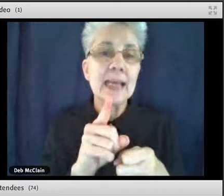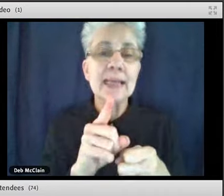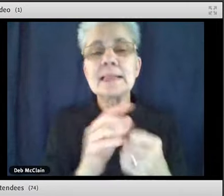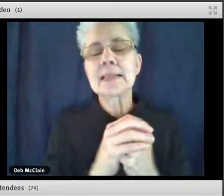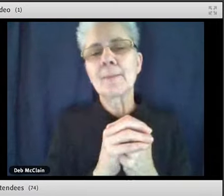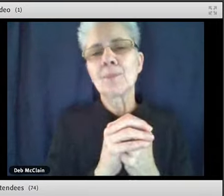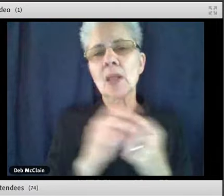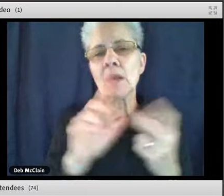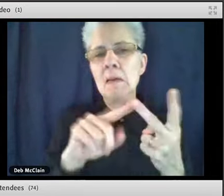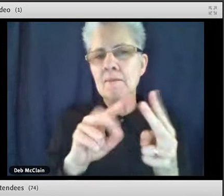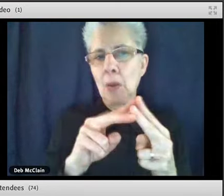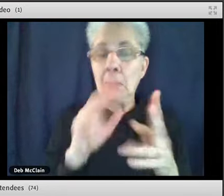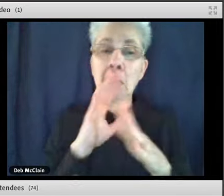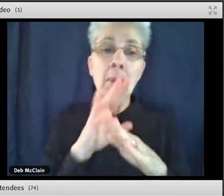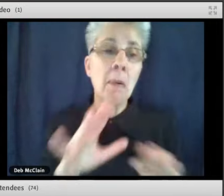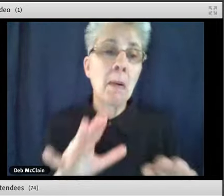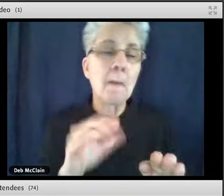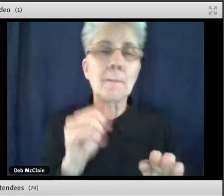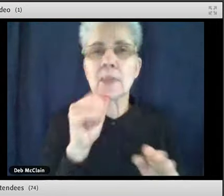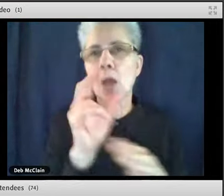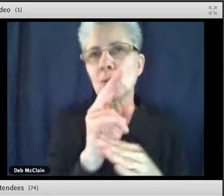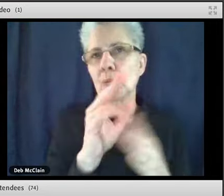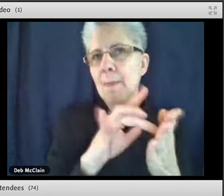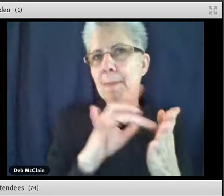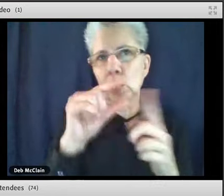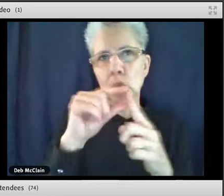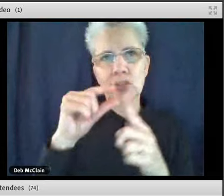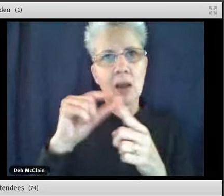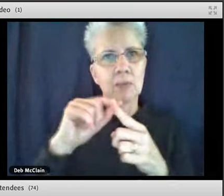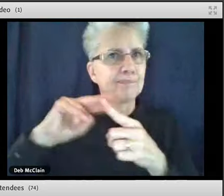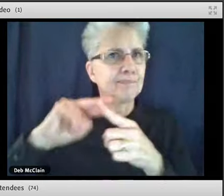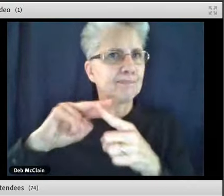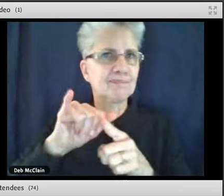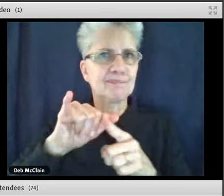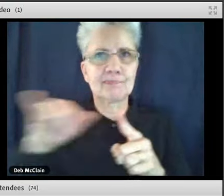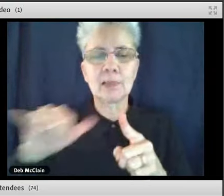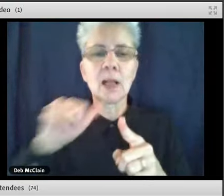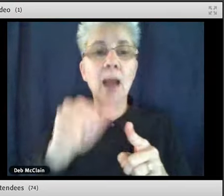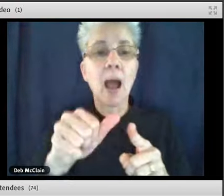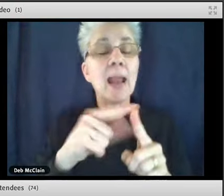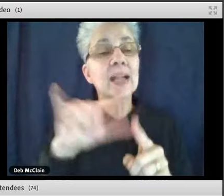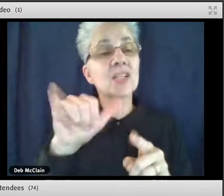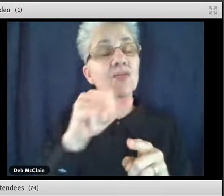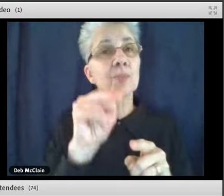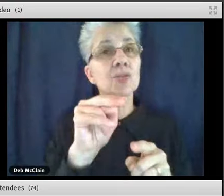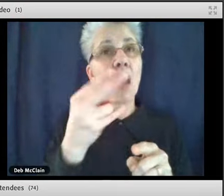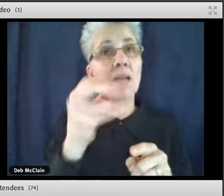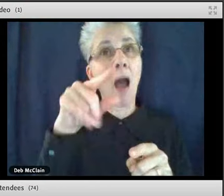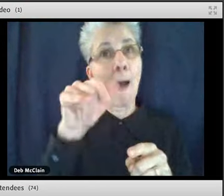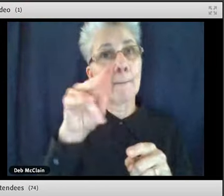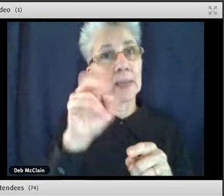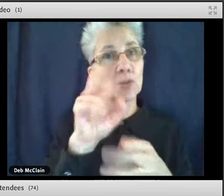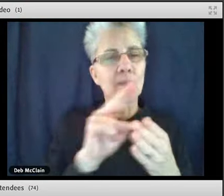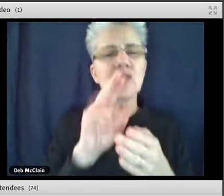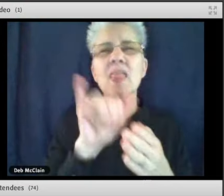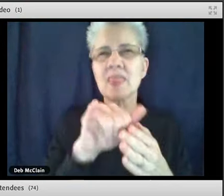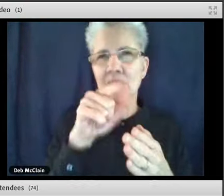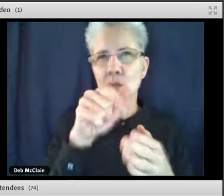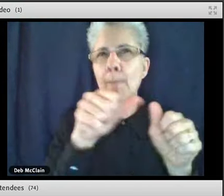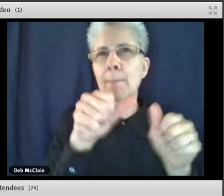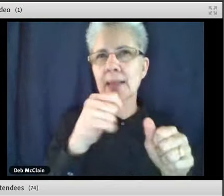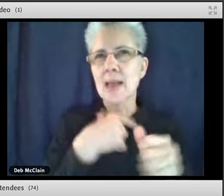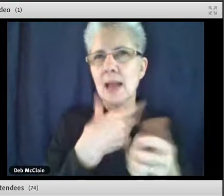very calm. She doesn't use medical jargon. And it's also from Johns Hopkins University, which is one of the sites I trust. They're actually putting